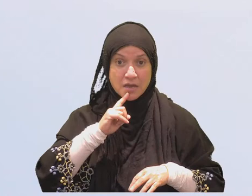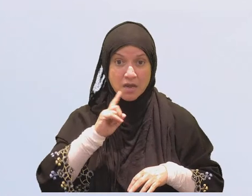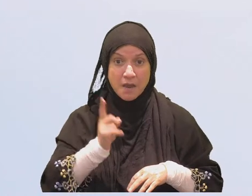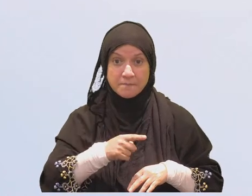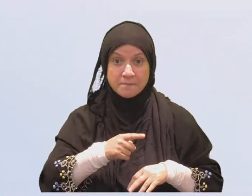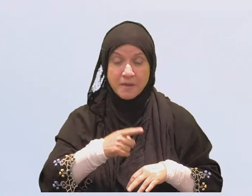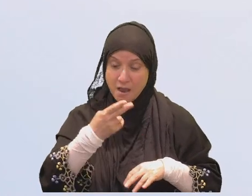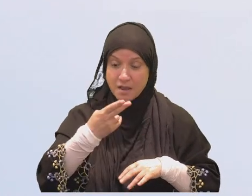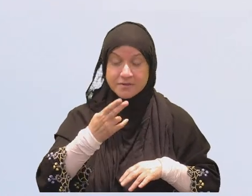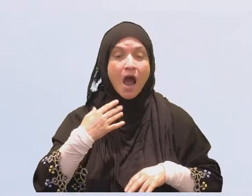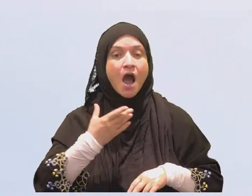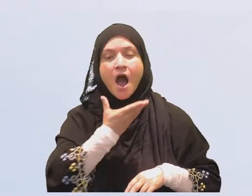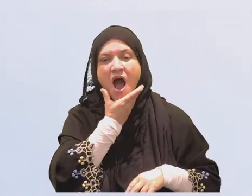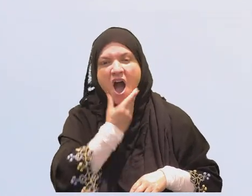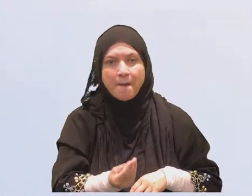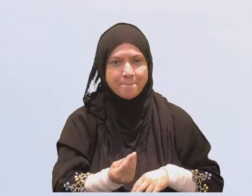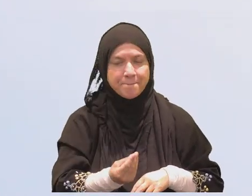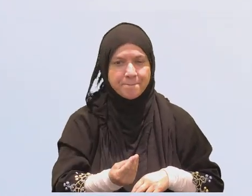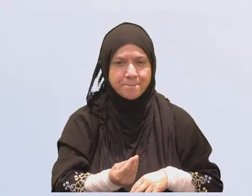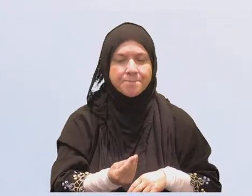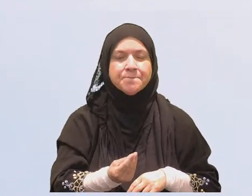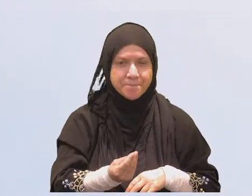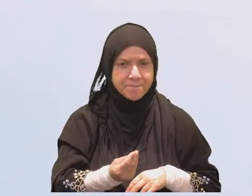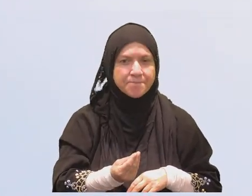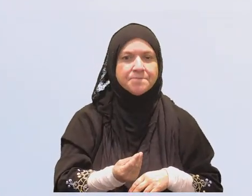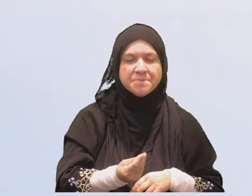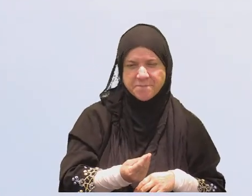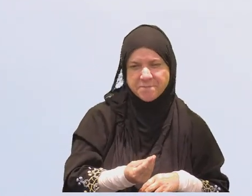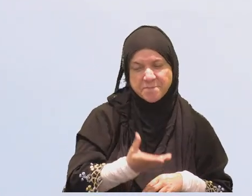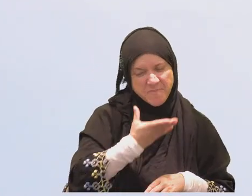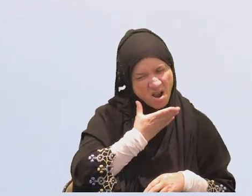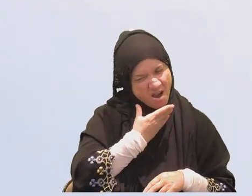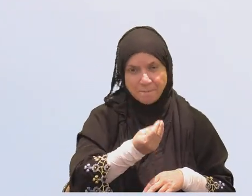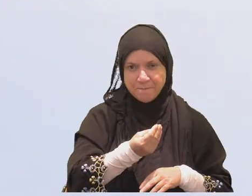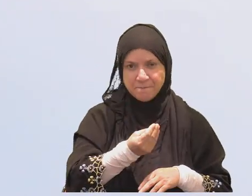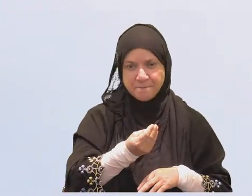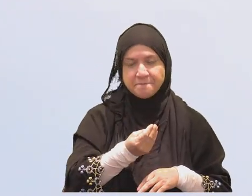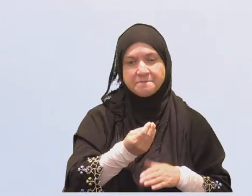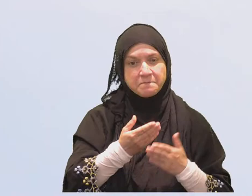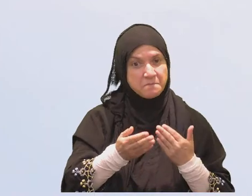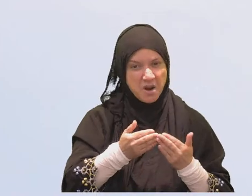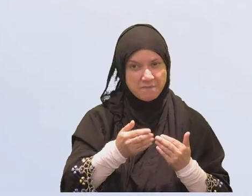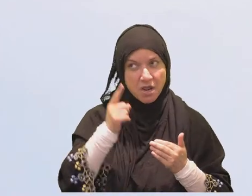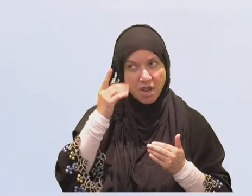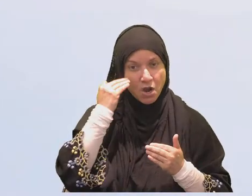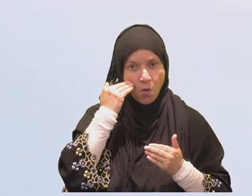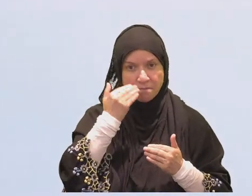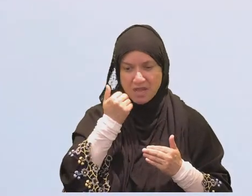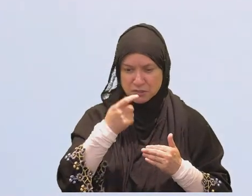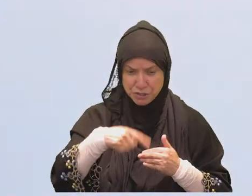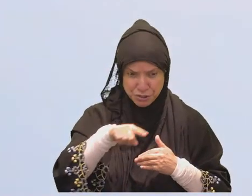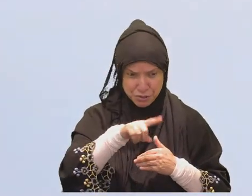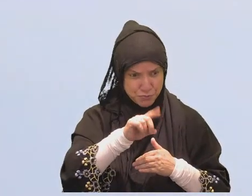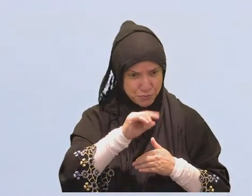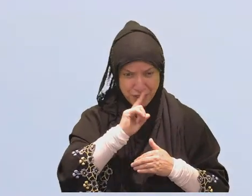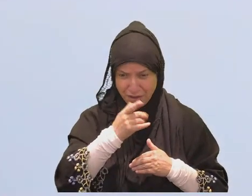you can't smoke it. I'm sorry. That fatwa is no good. We don't have the autonomy.